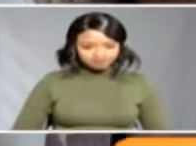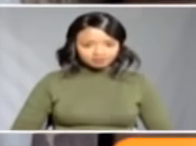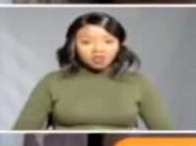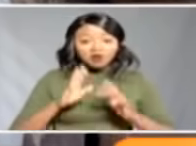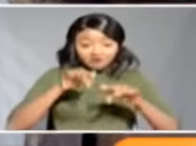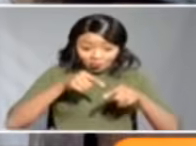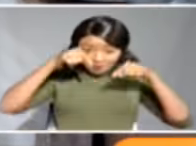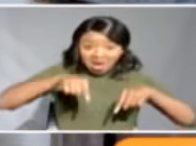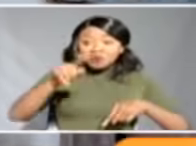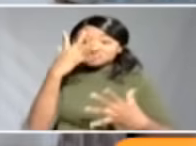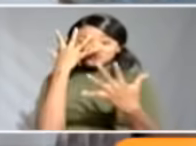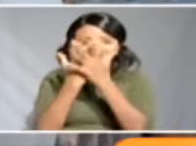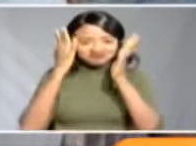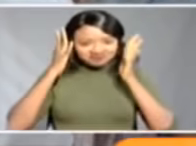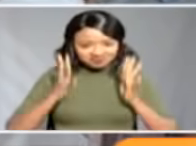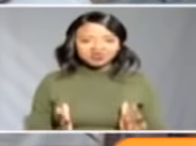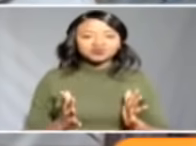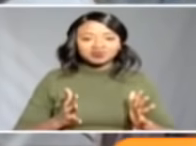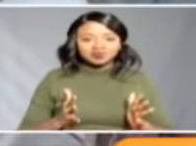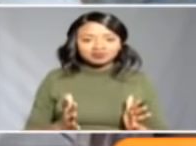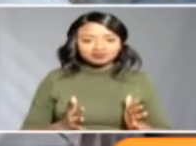Kutoka sasa, wewe ni mabu.